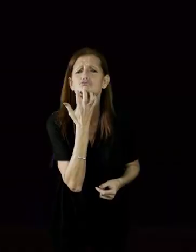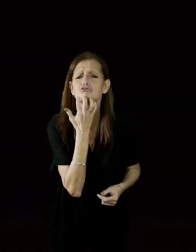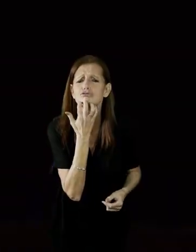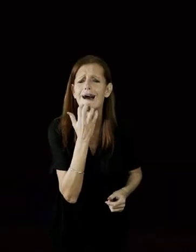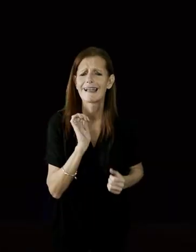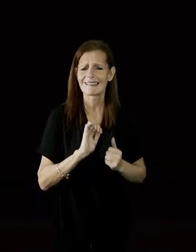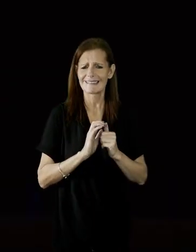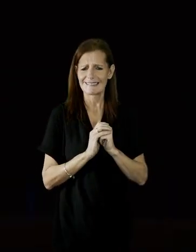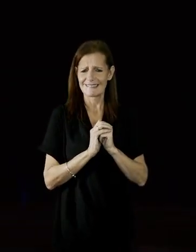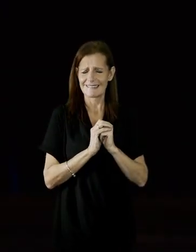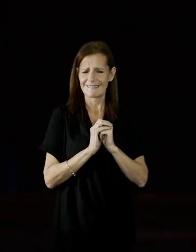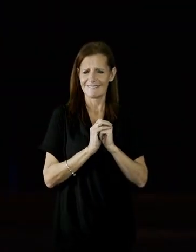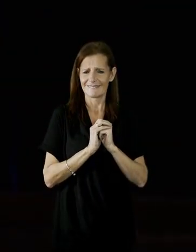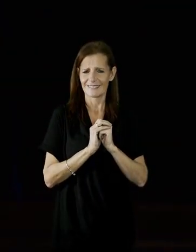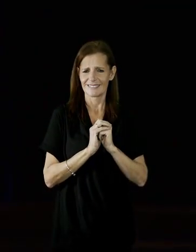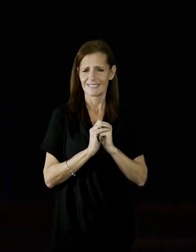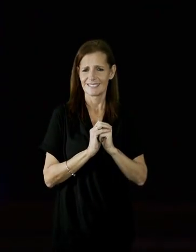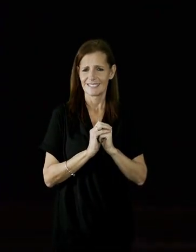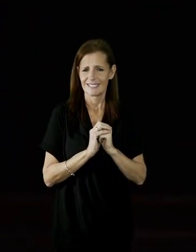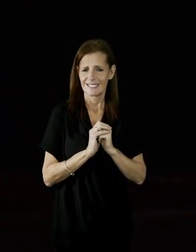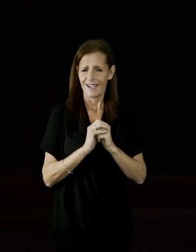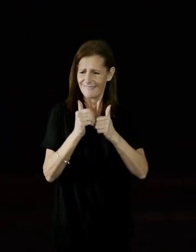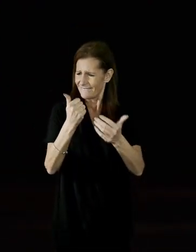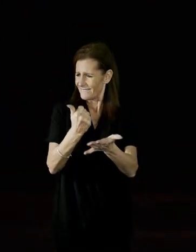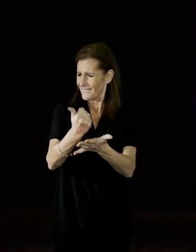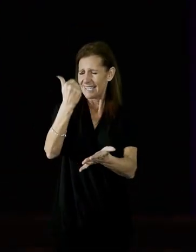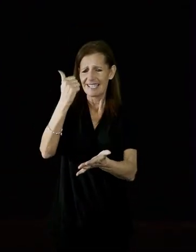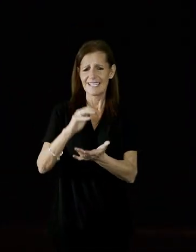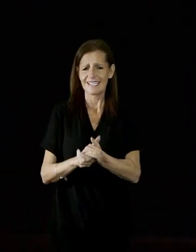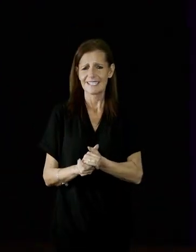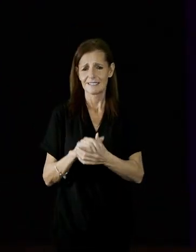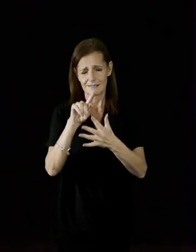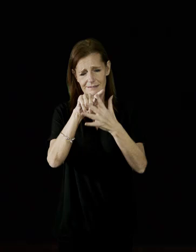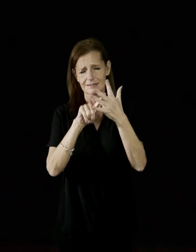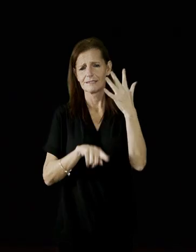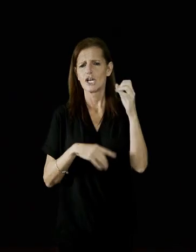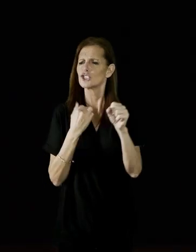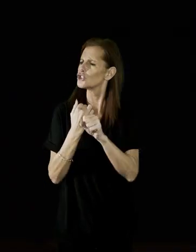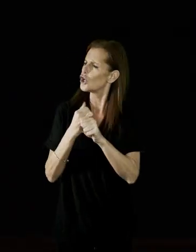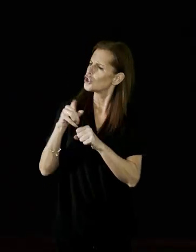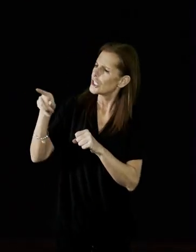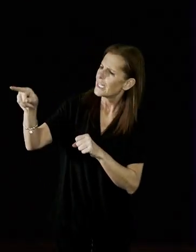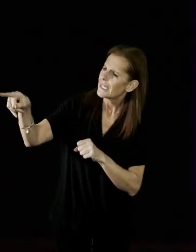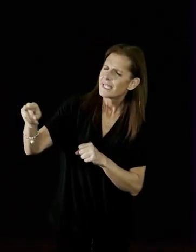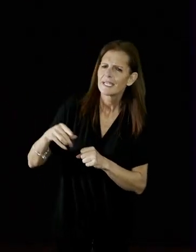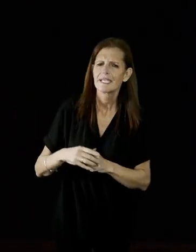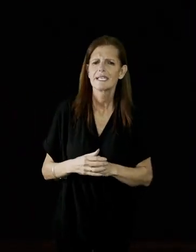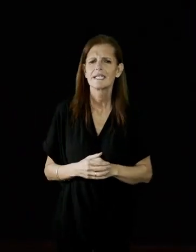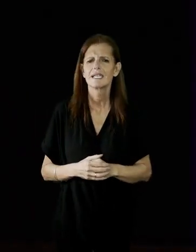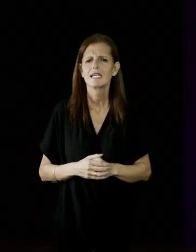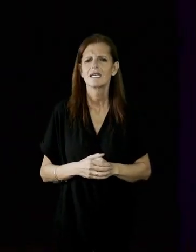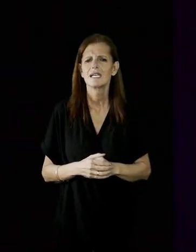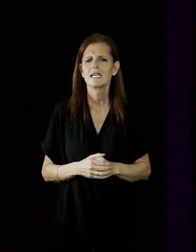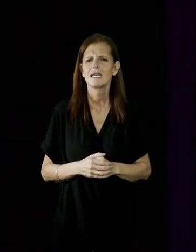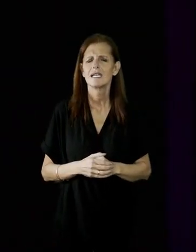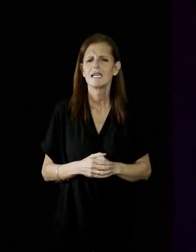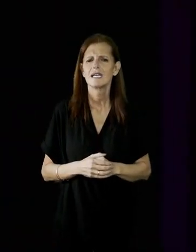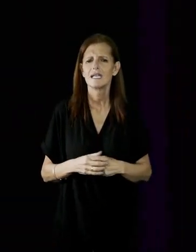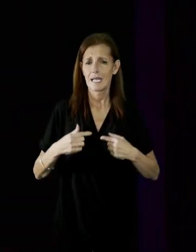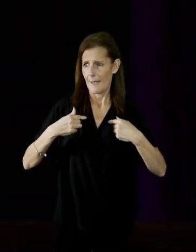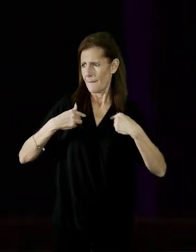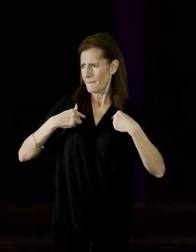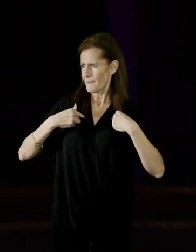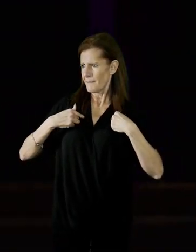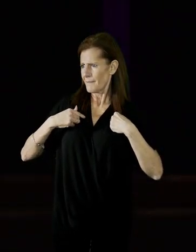It's so great. Couple of things, Georgie. I'm also gluten intolerant.